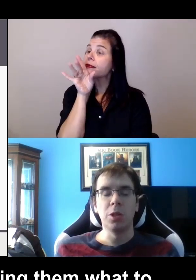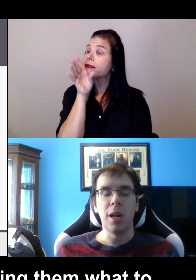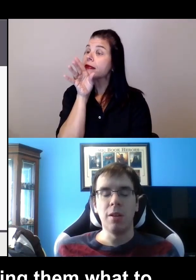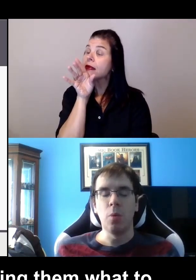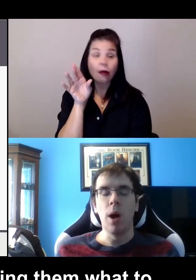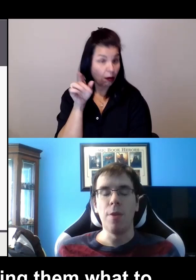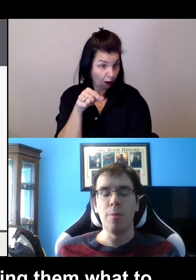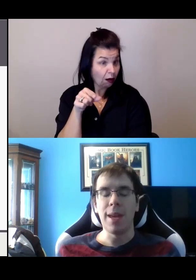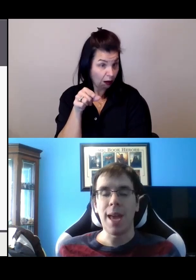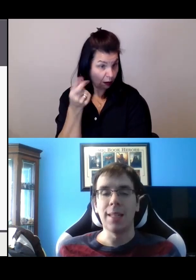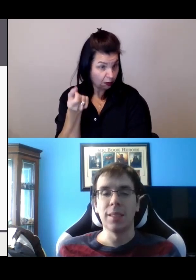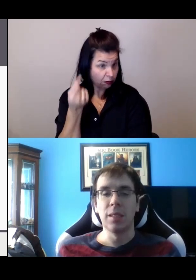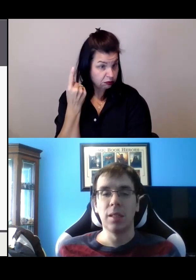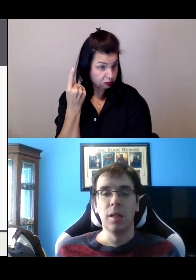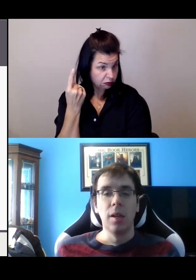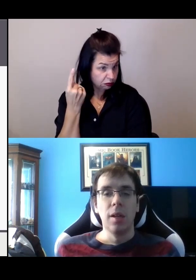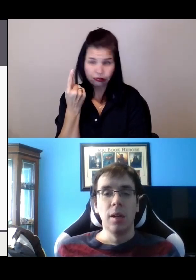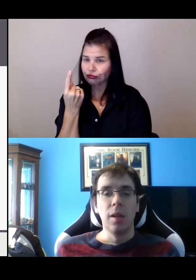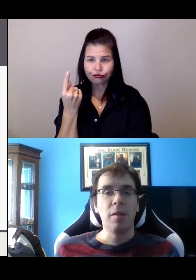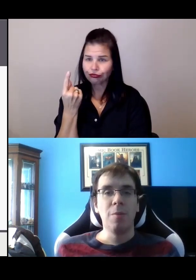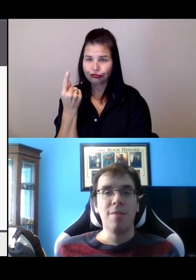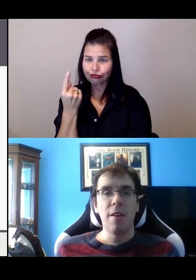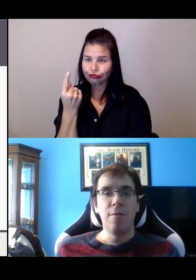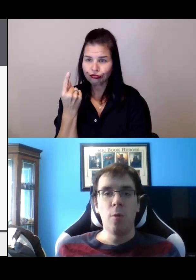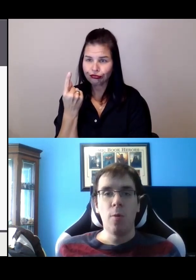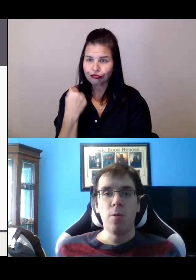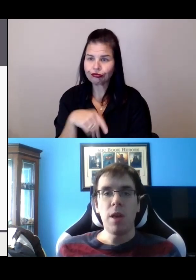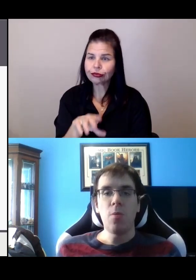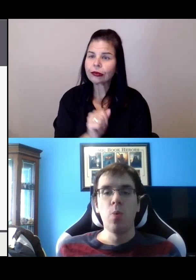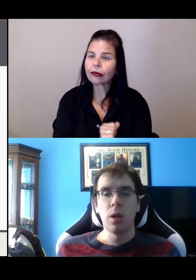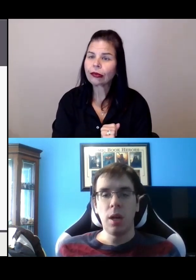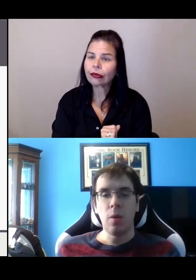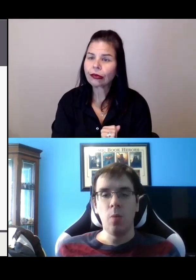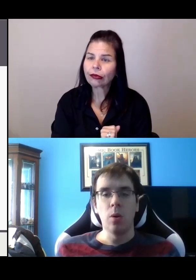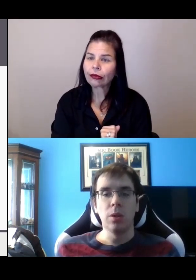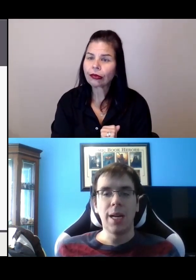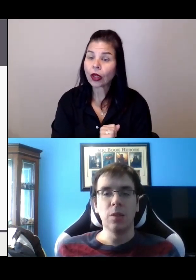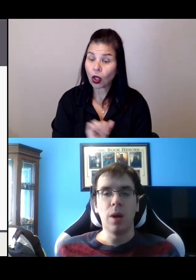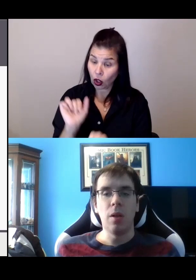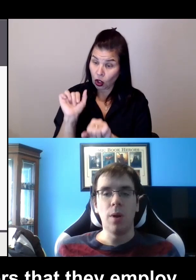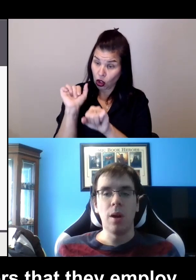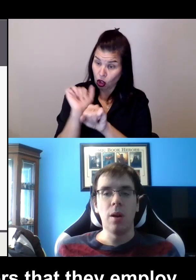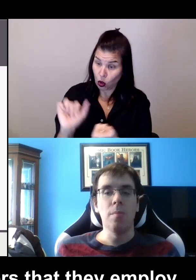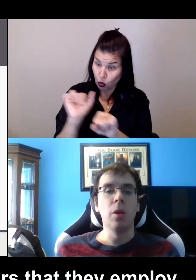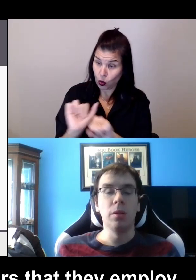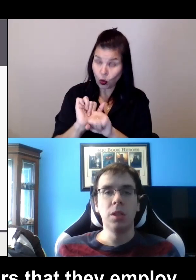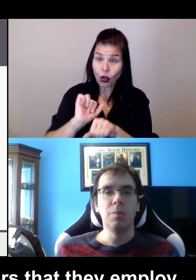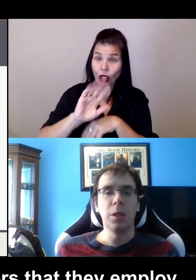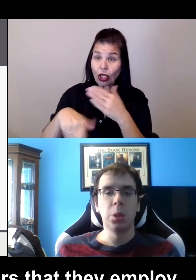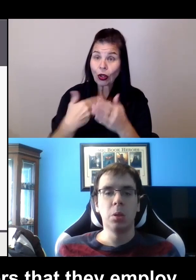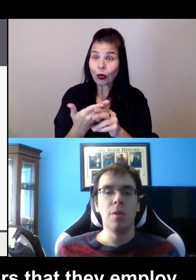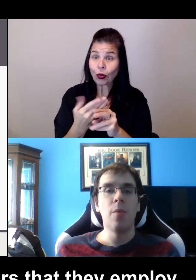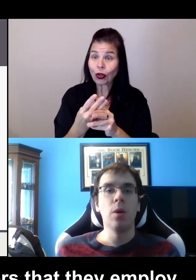they understand like what they're being asked. Same can be said for the working world as well, where employers